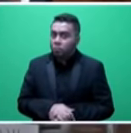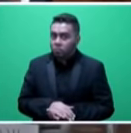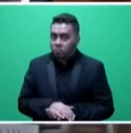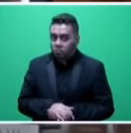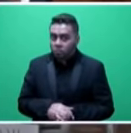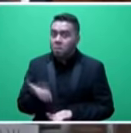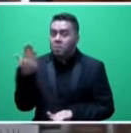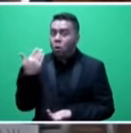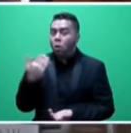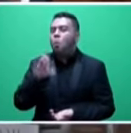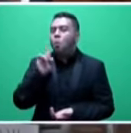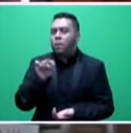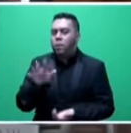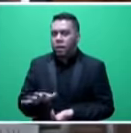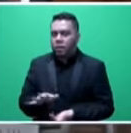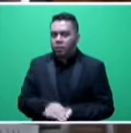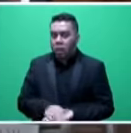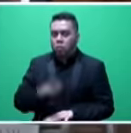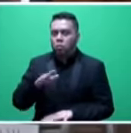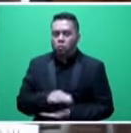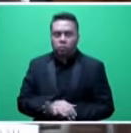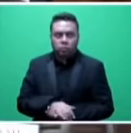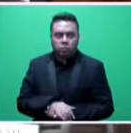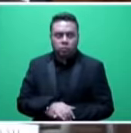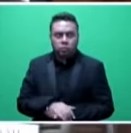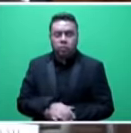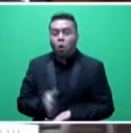before. Overseas loan, 1.4 billion,